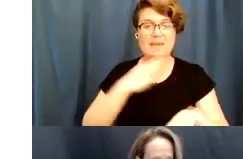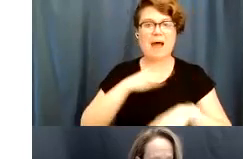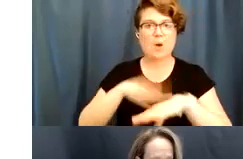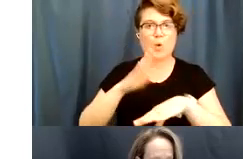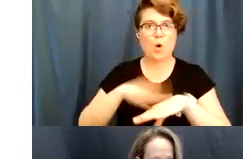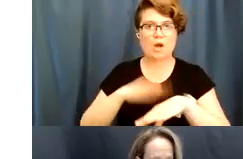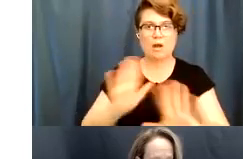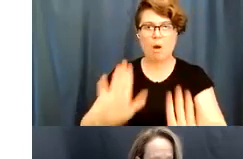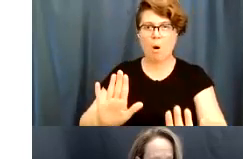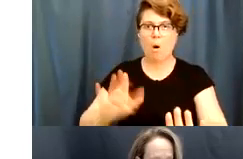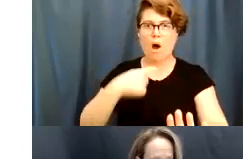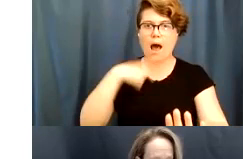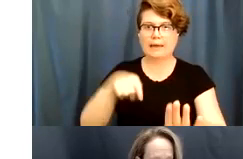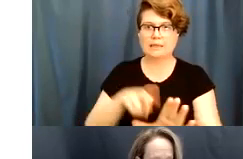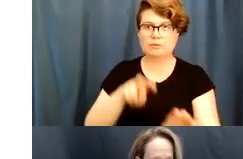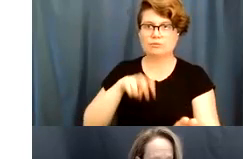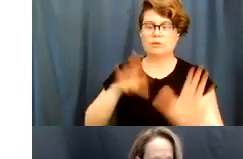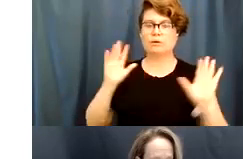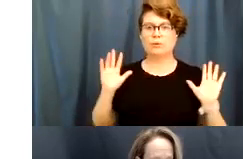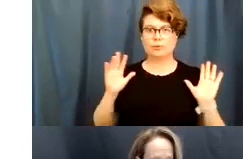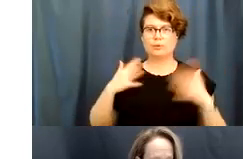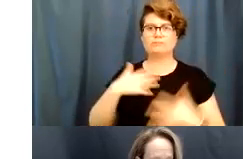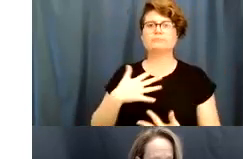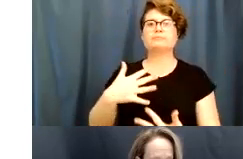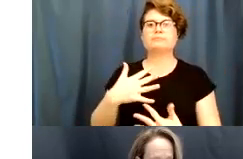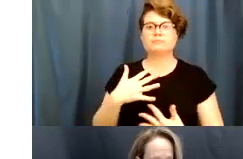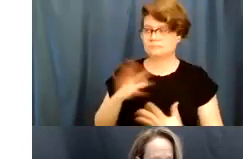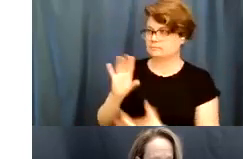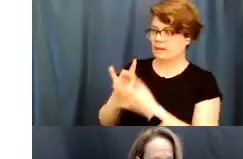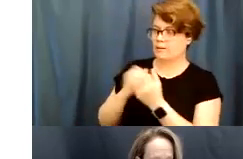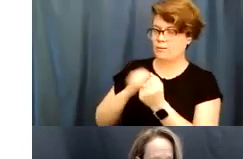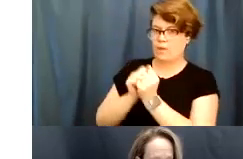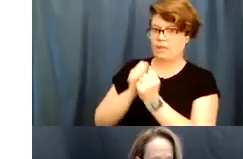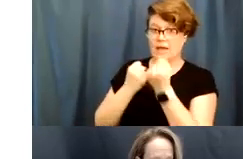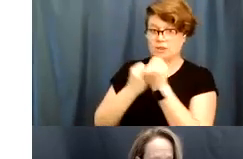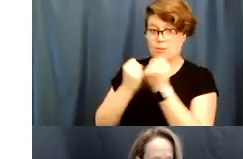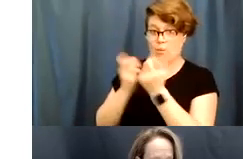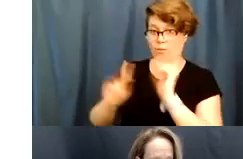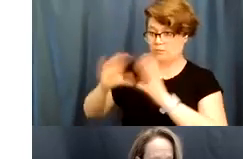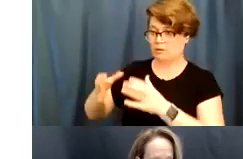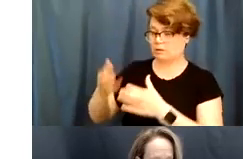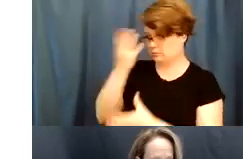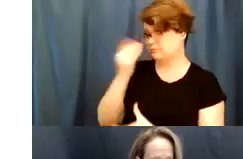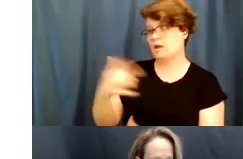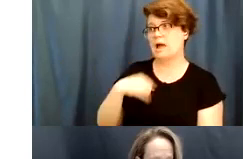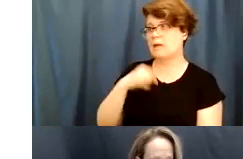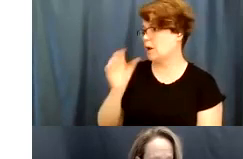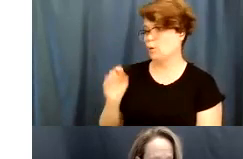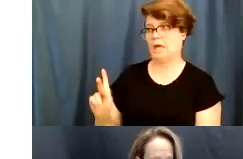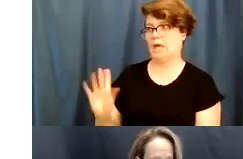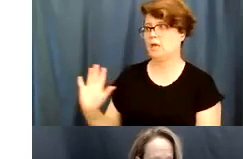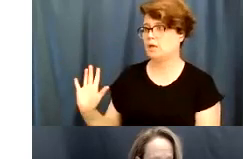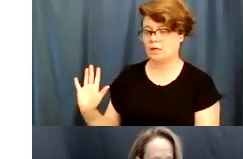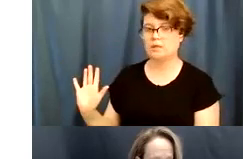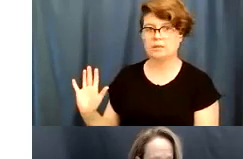breath, and go to my support network and say, I'm not doing okay. Seek safe and supportive people, just like I